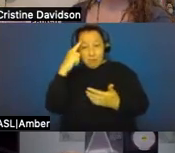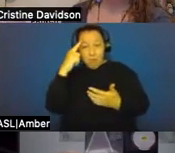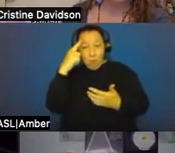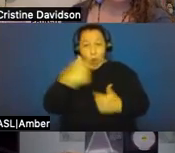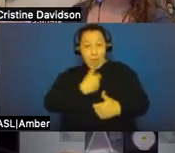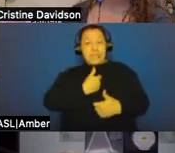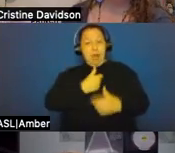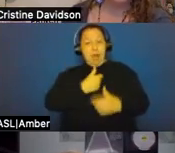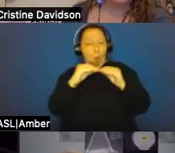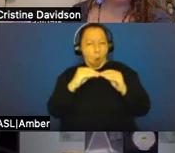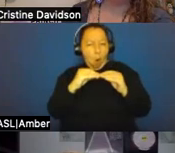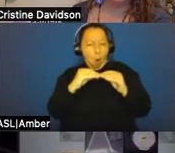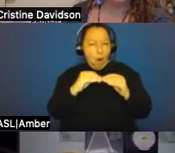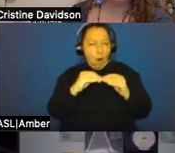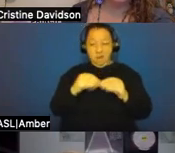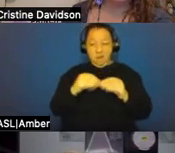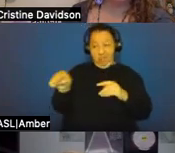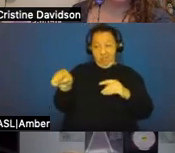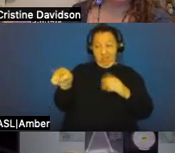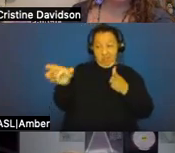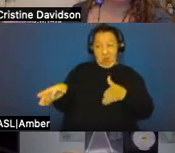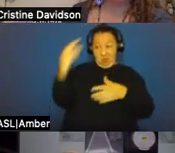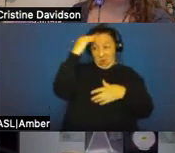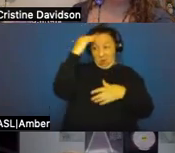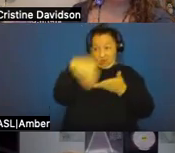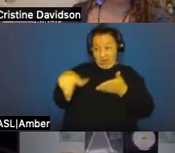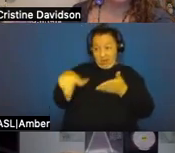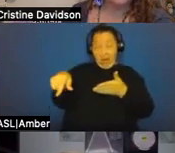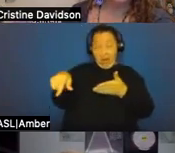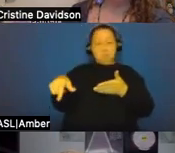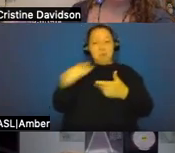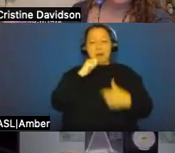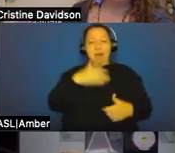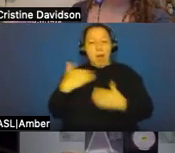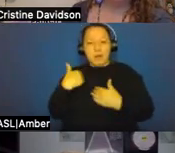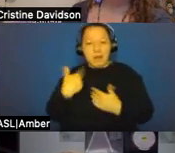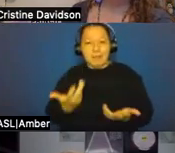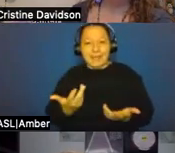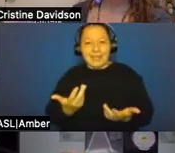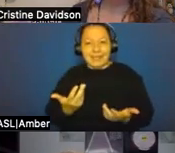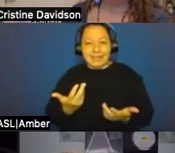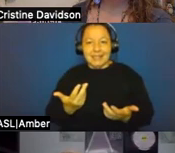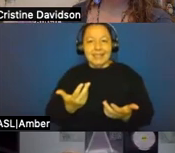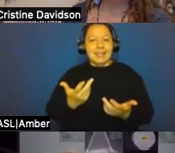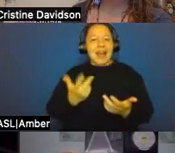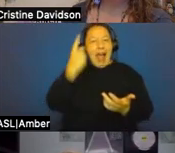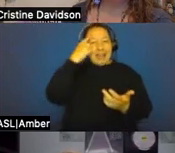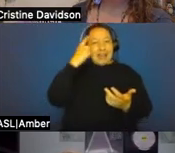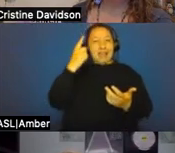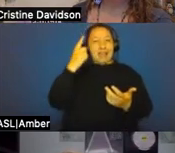other person knows that I forgive them is not my responsibility. I think the forgiveness for me to heal,